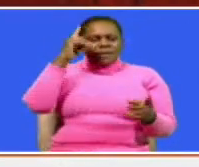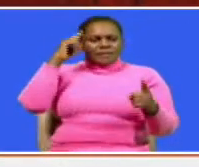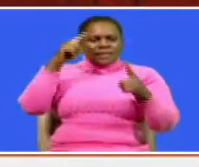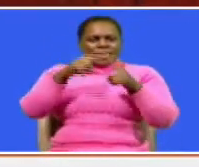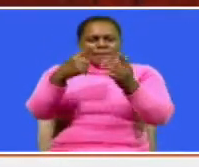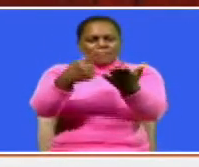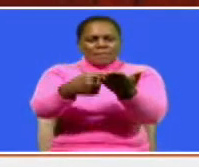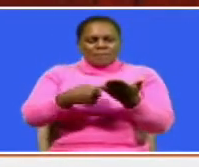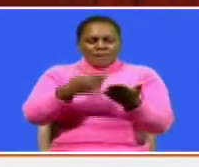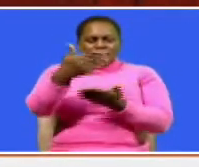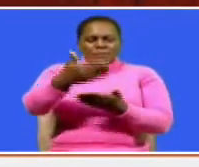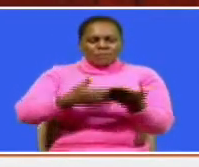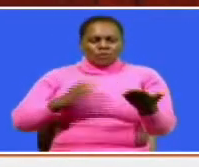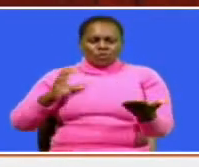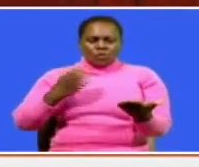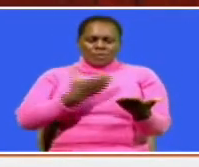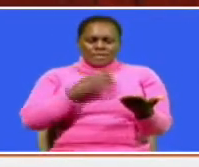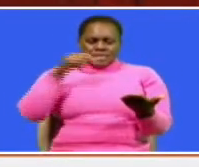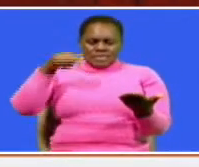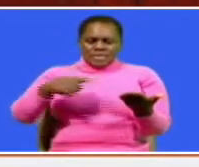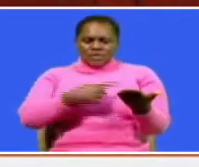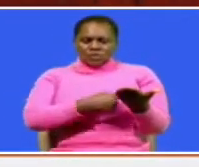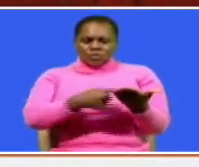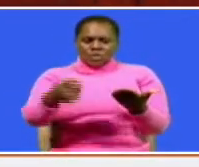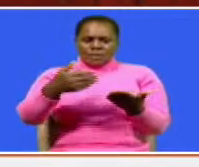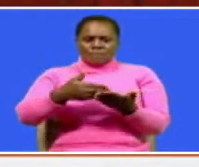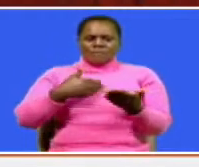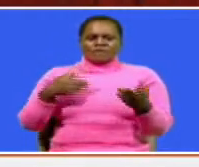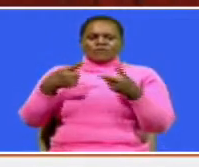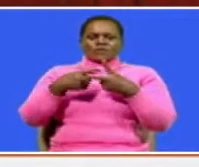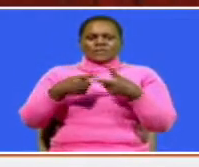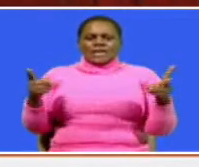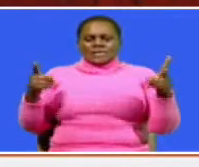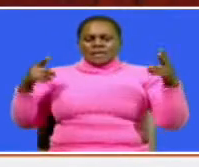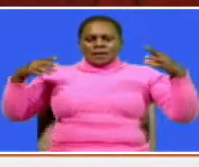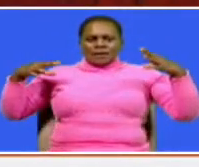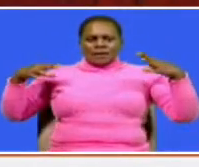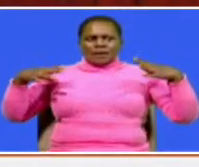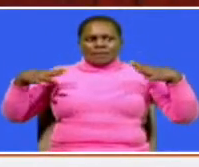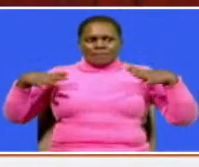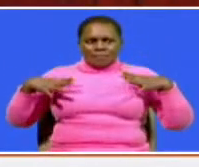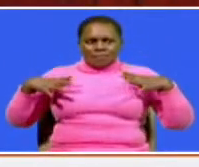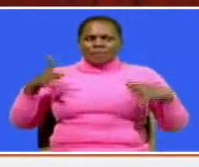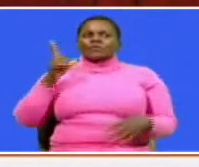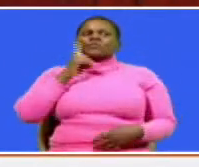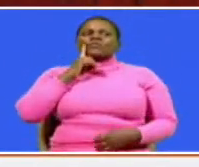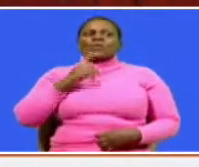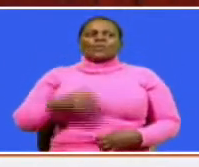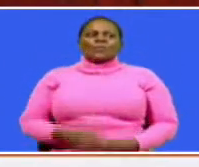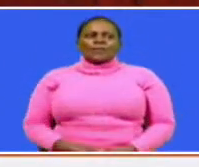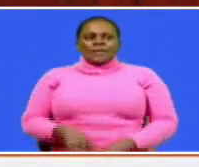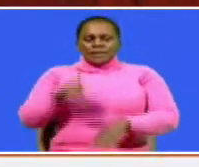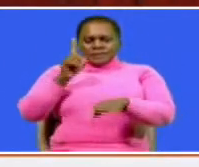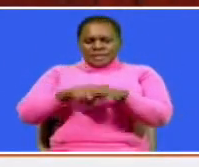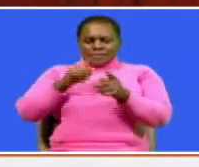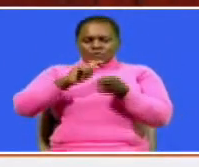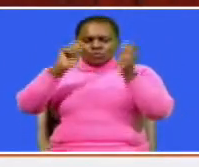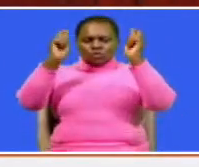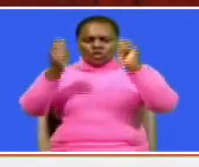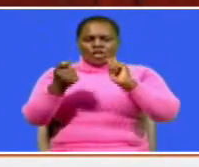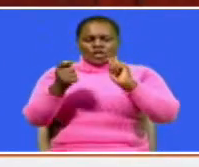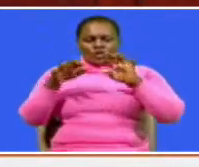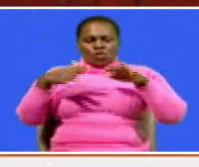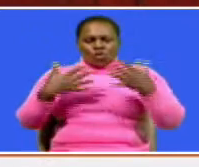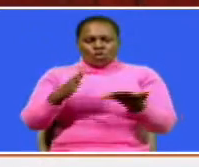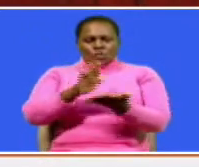kujadili ripoti za kamati hizo juma hili kabla ya kuanza mapumziko hapo kesho. Because when you change or